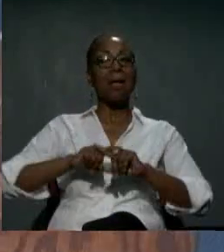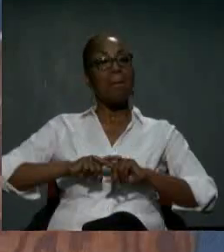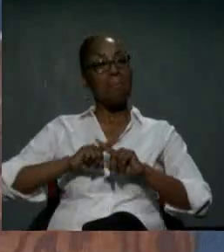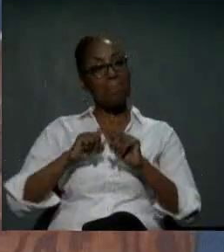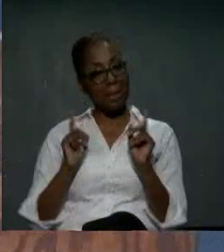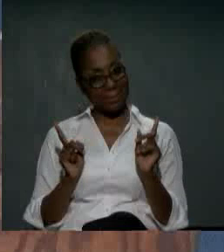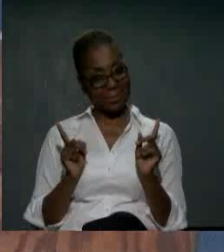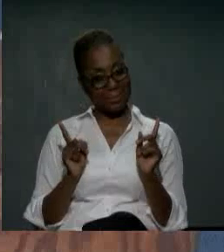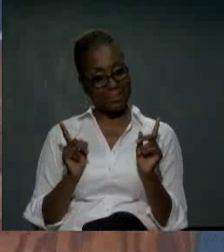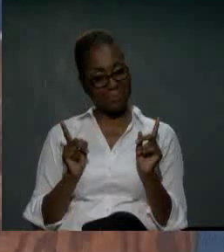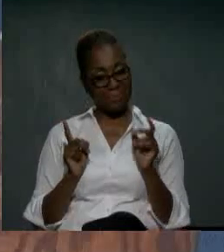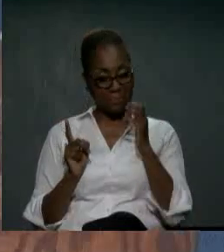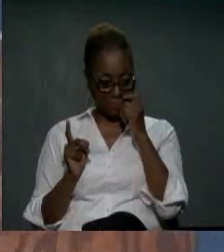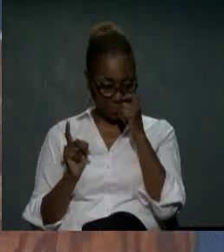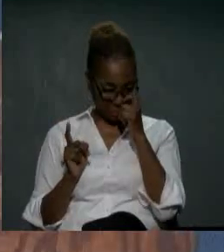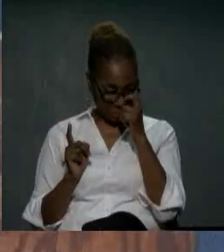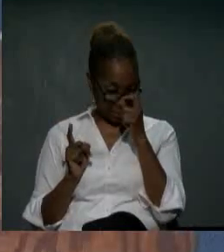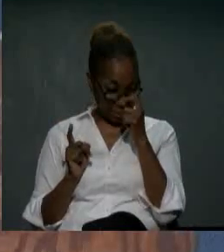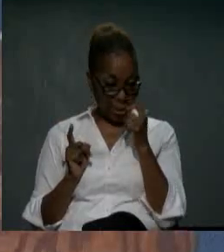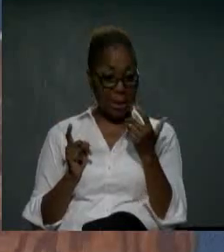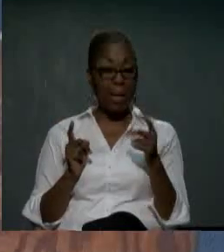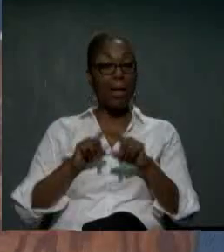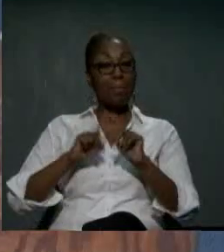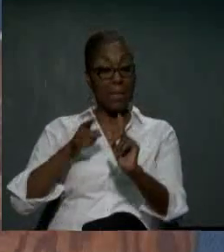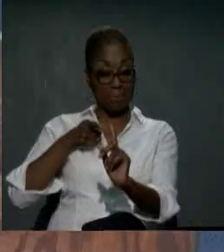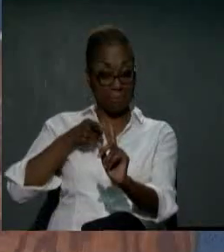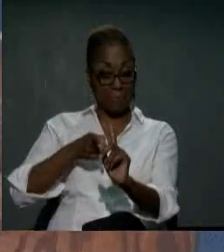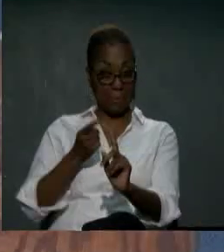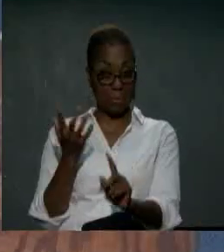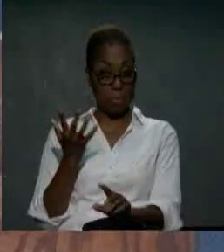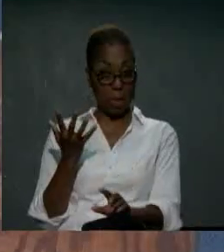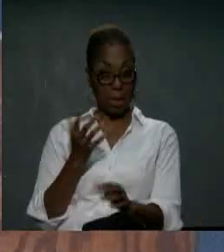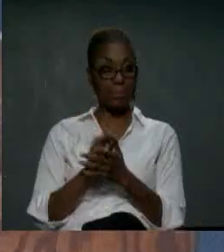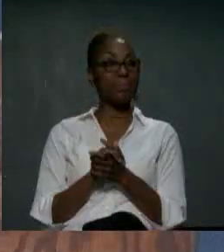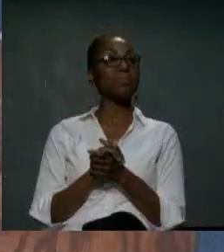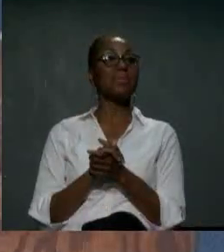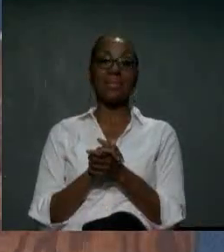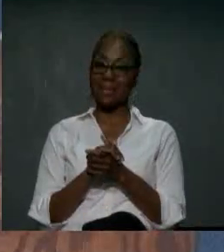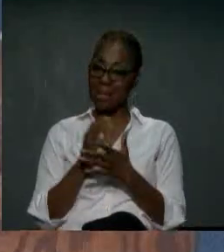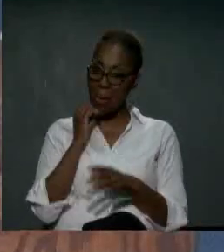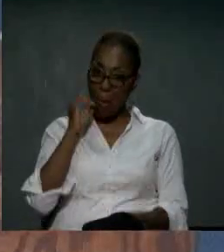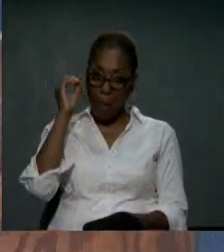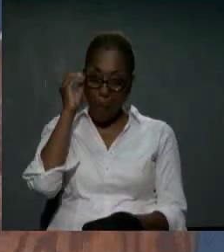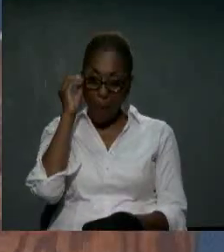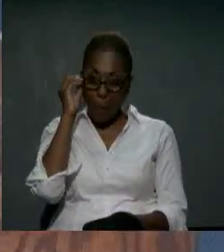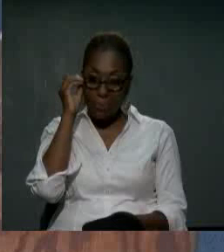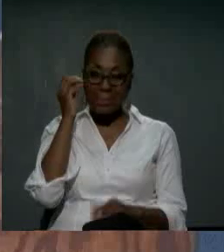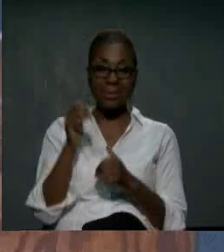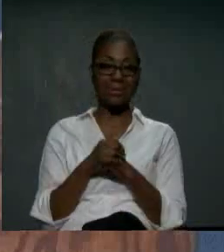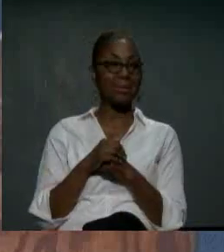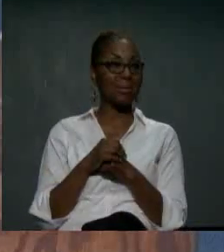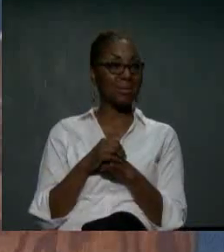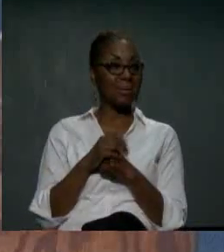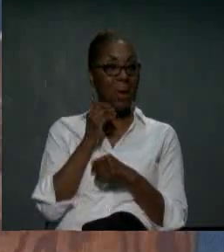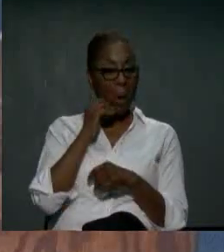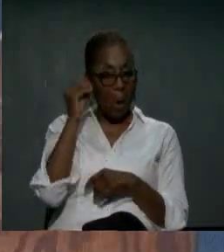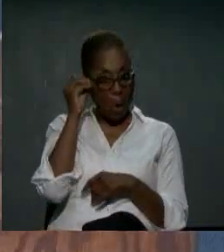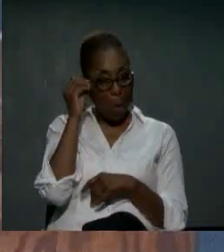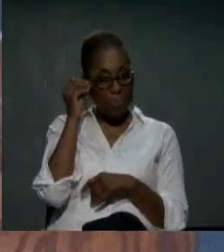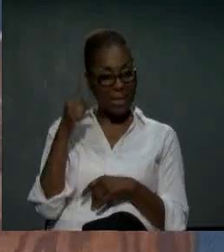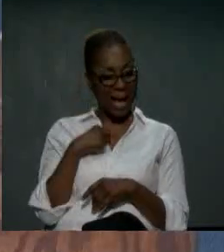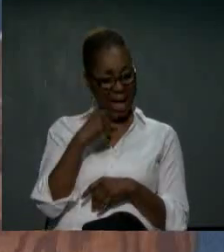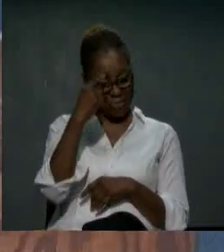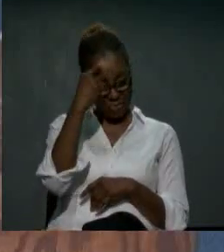But the fact of the matter is there are residences to the, I think I'm